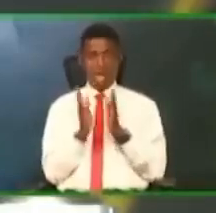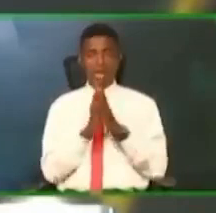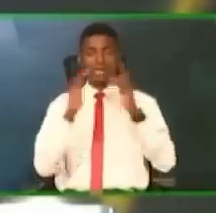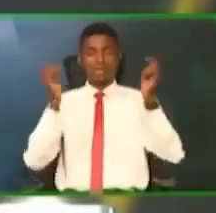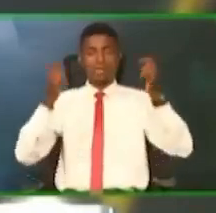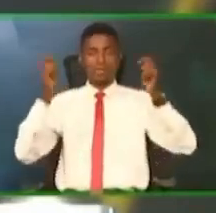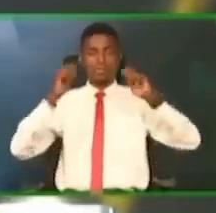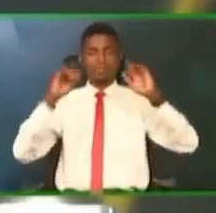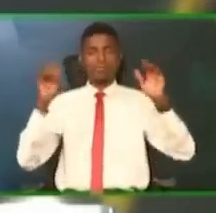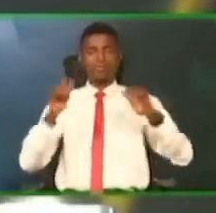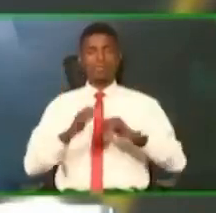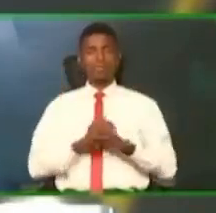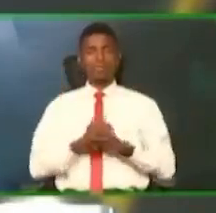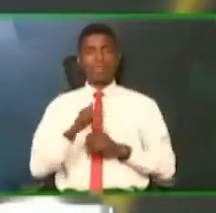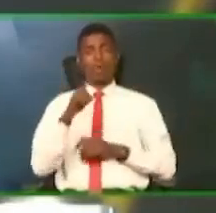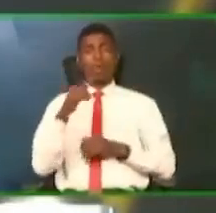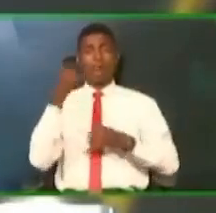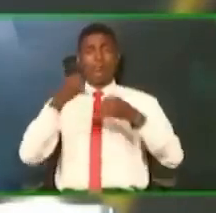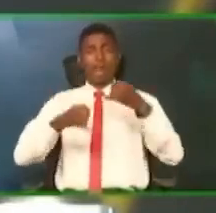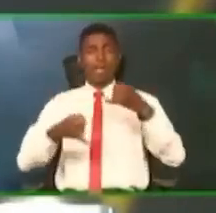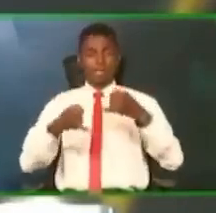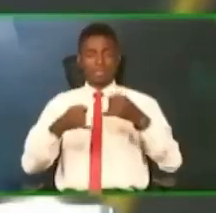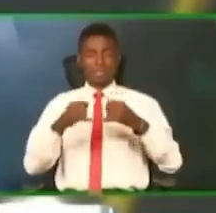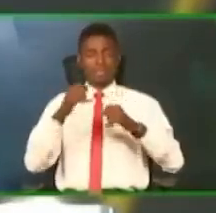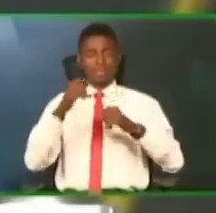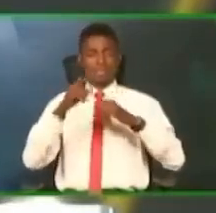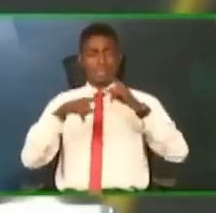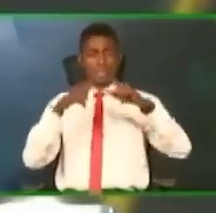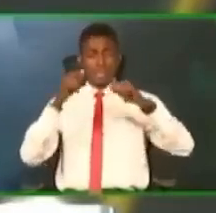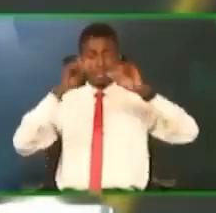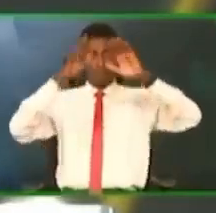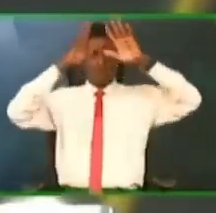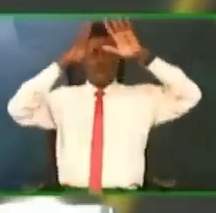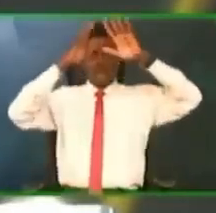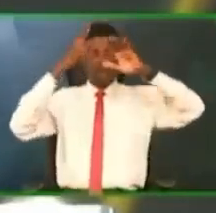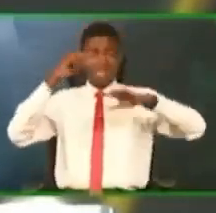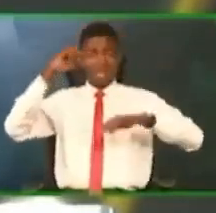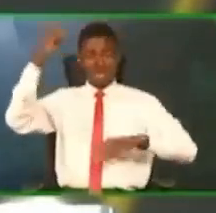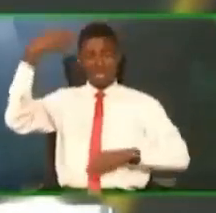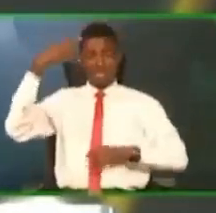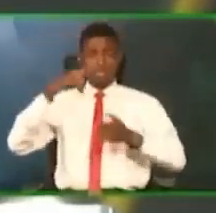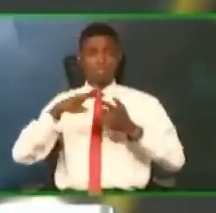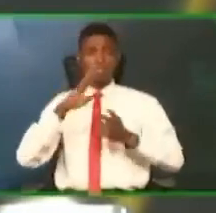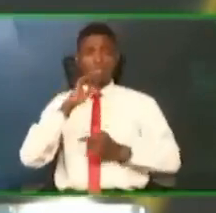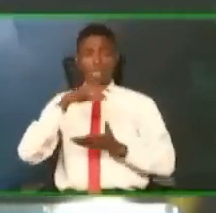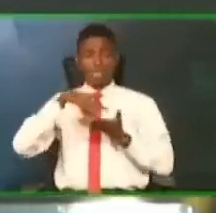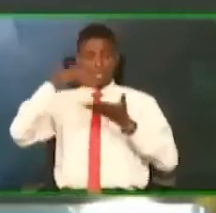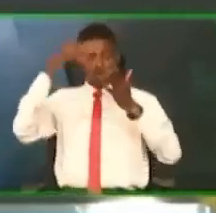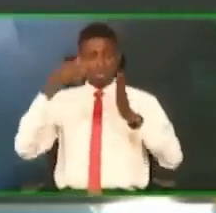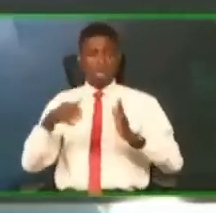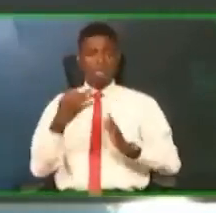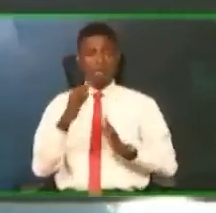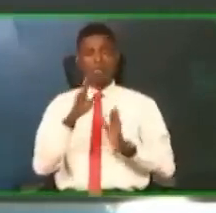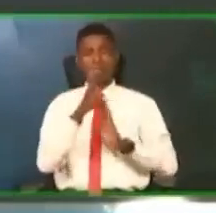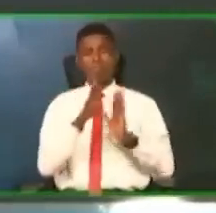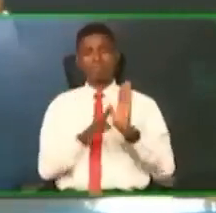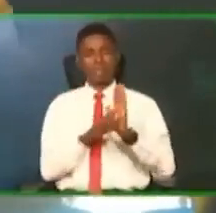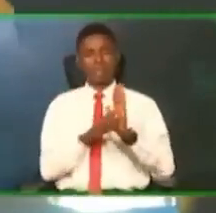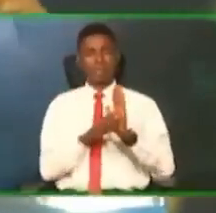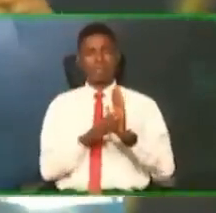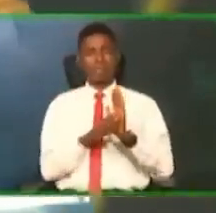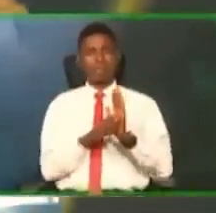Hallelujah. One last prayer. Father, the grace to be a student of Scripture, plant